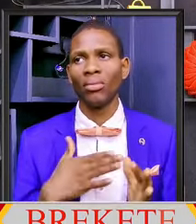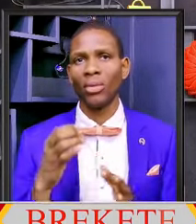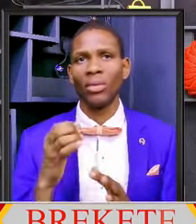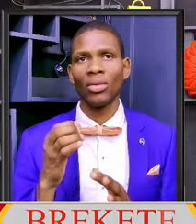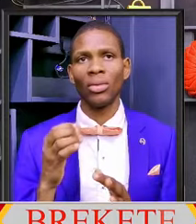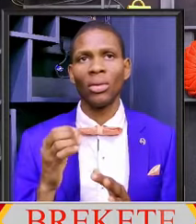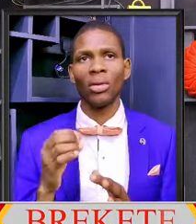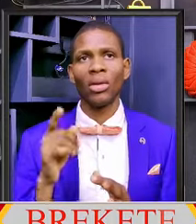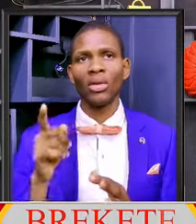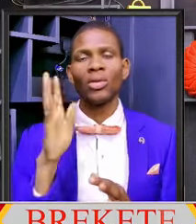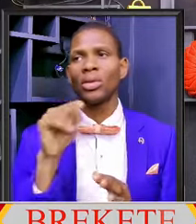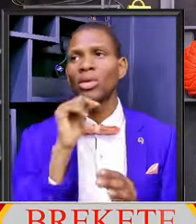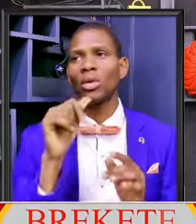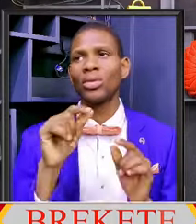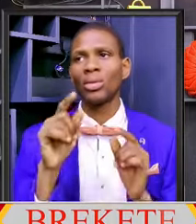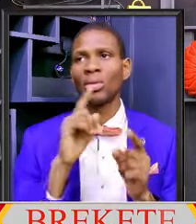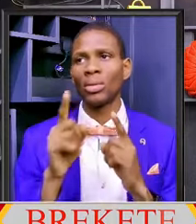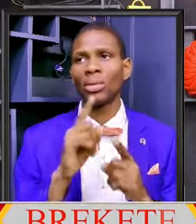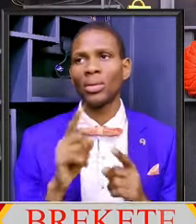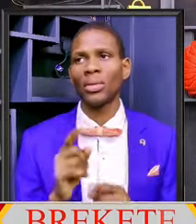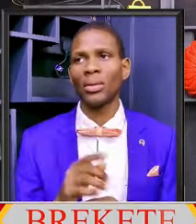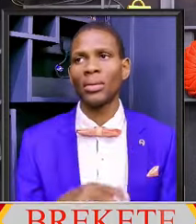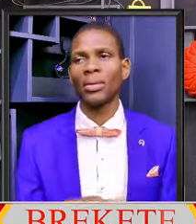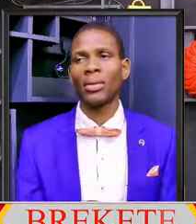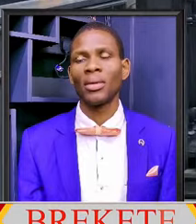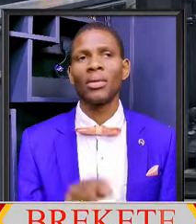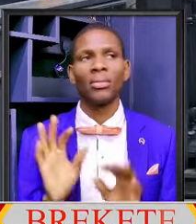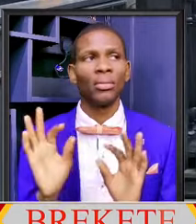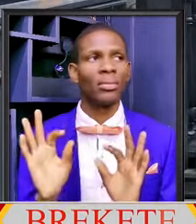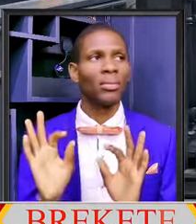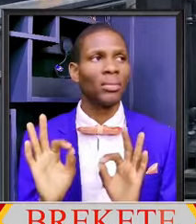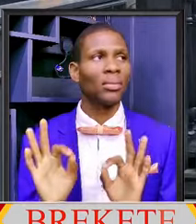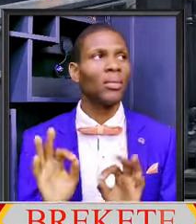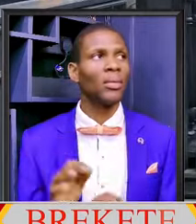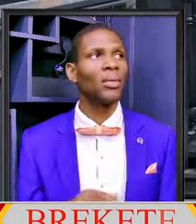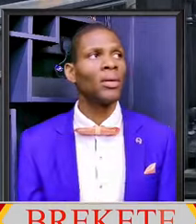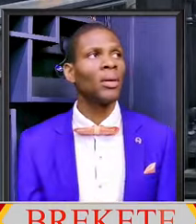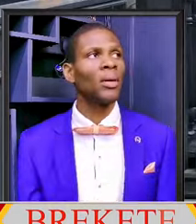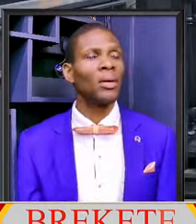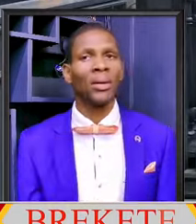Imaginary President. You are not going to talk. Okay.